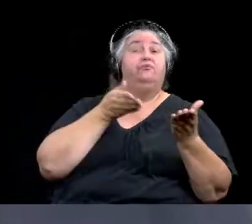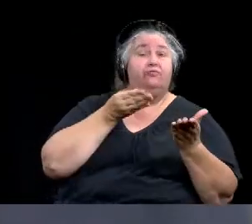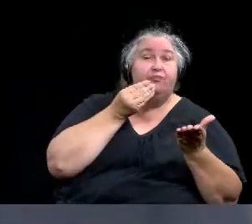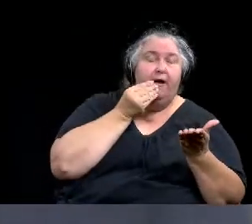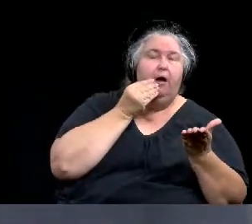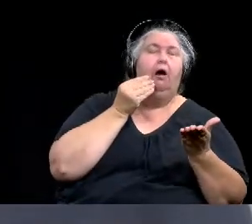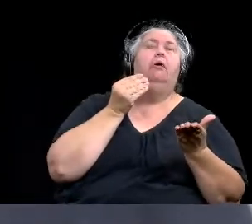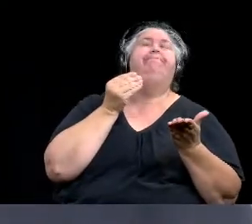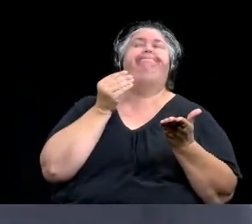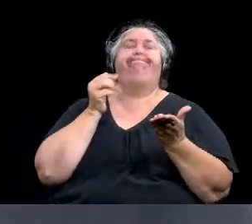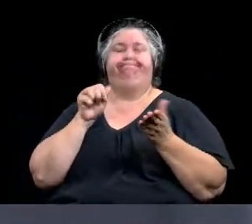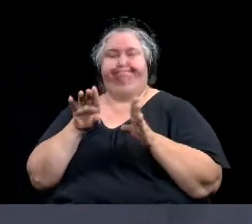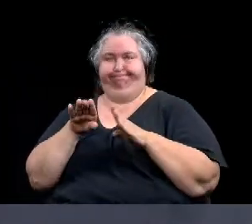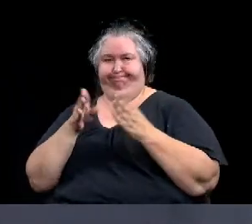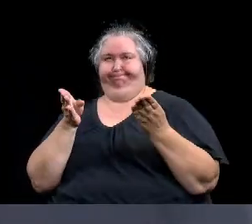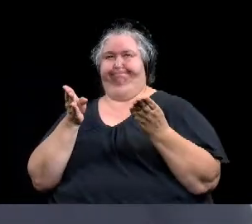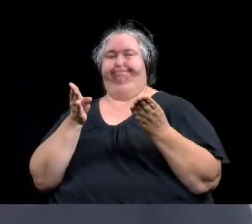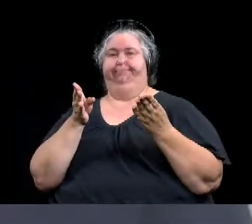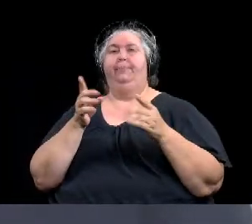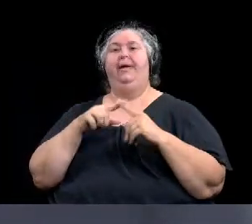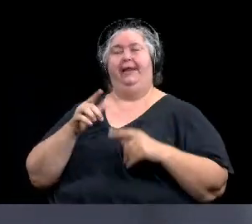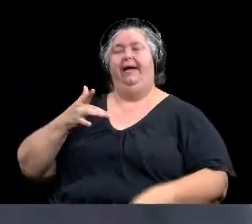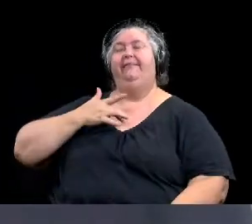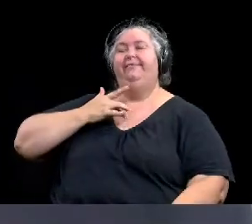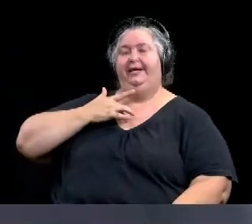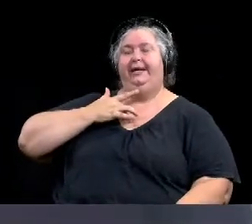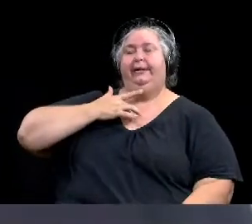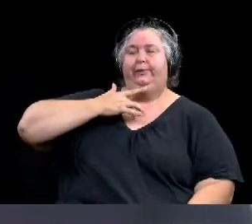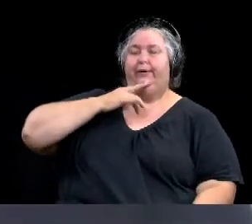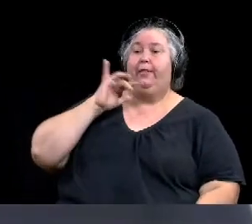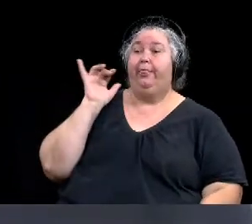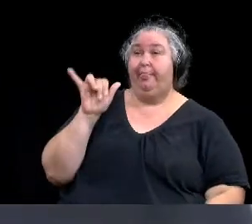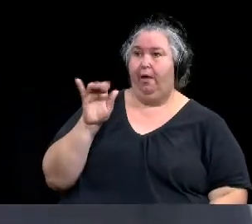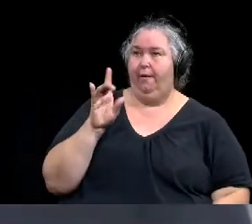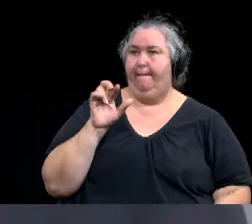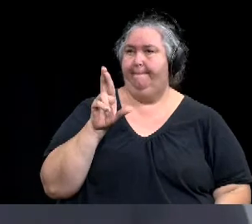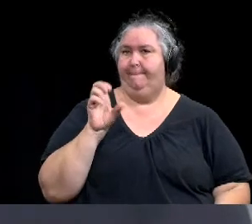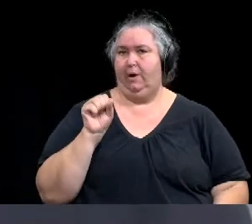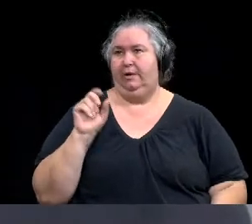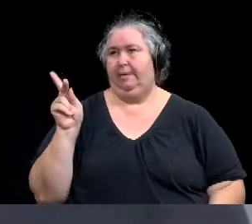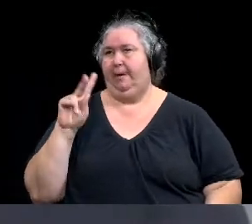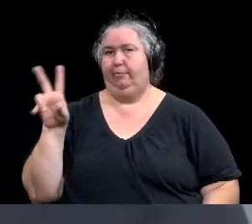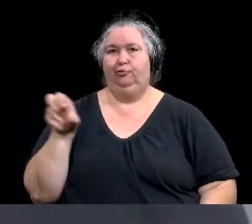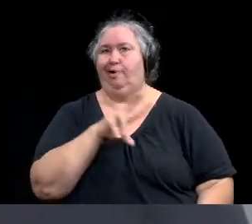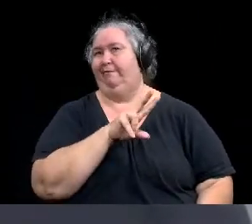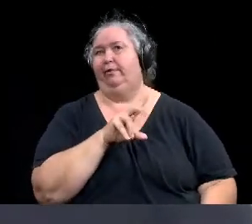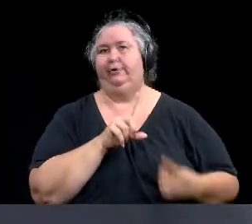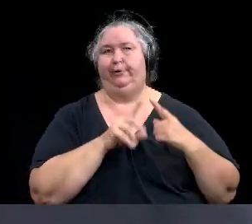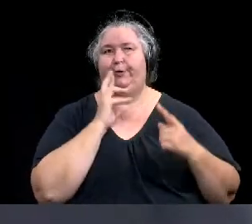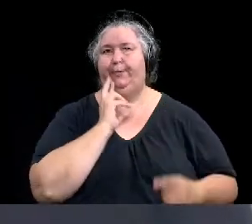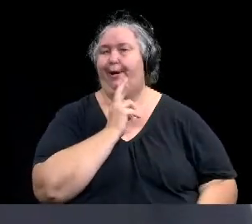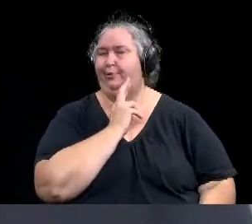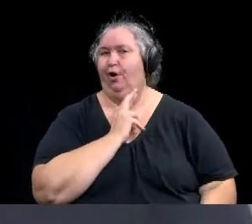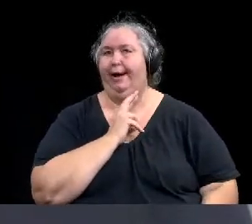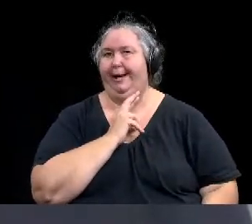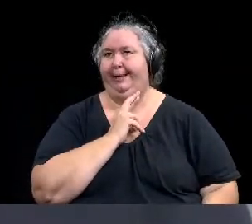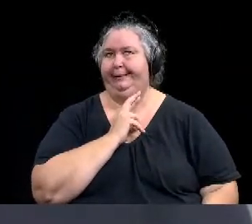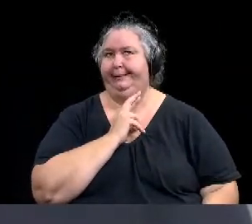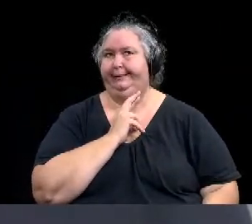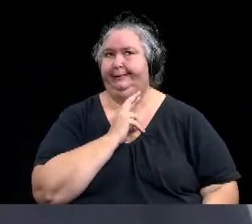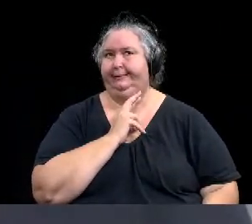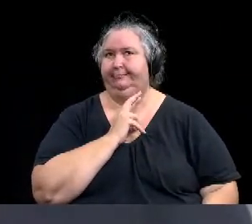feel fairly confident most of the patrons of those particular bars have transferred over to the restaurant side,